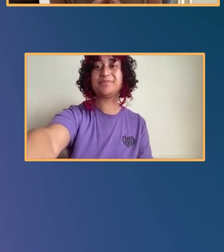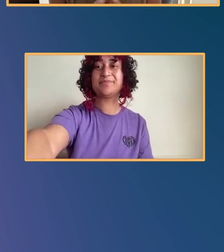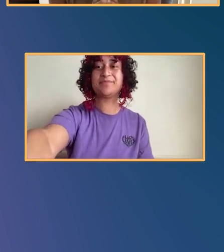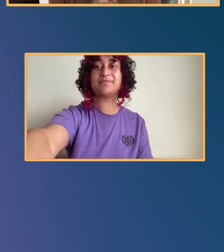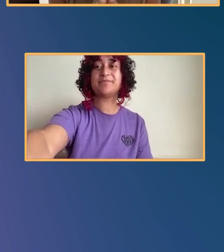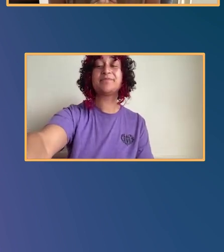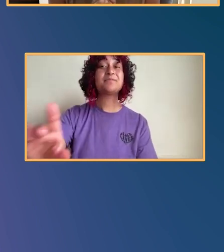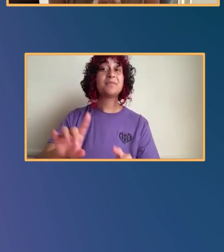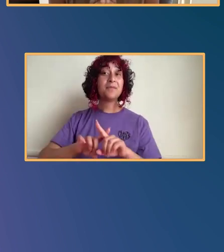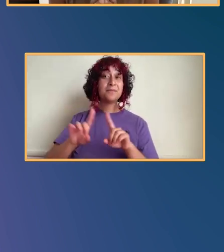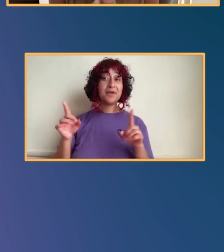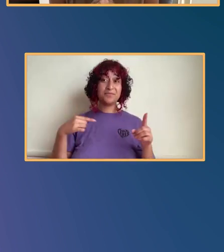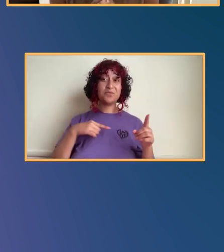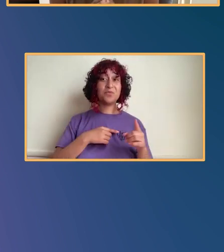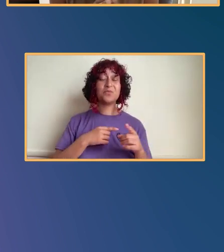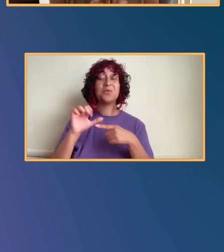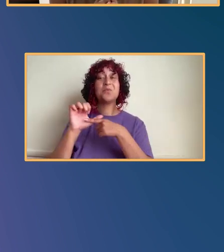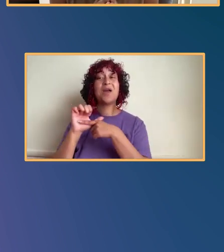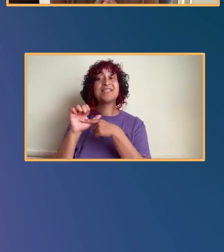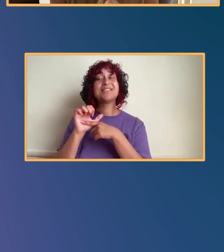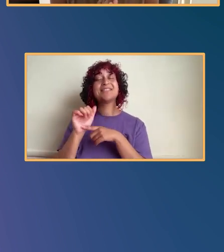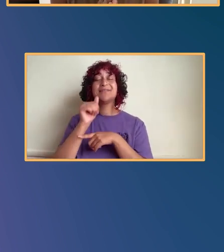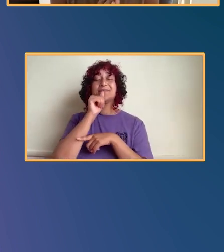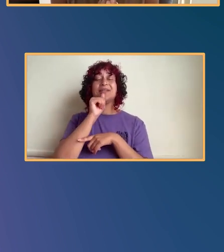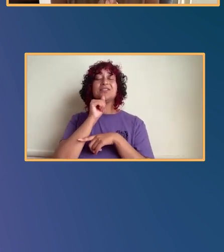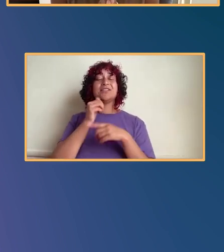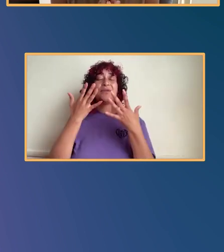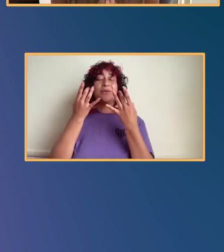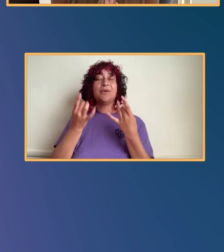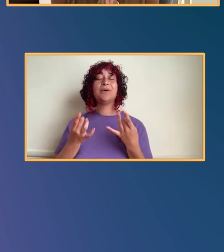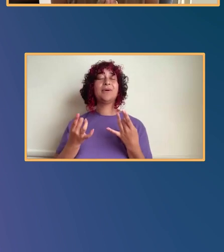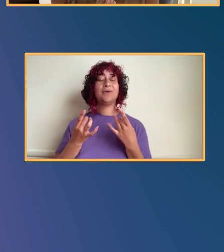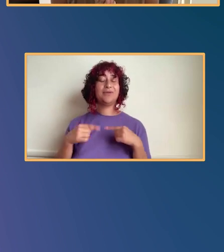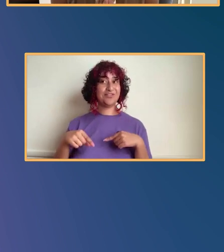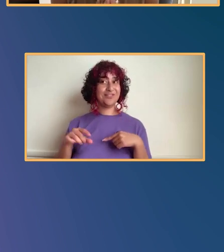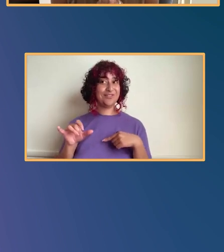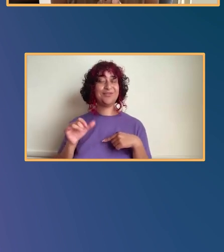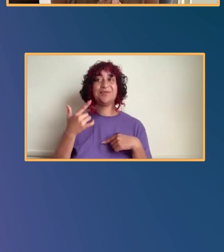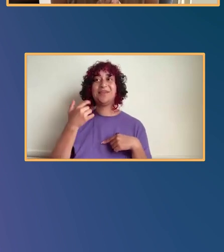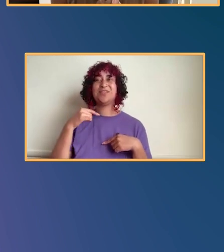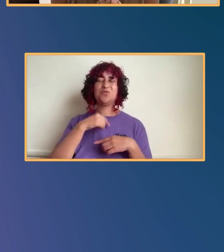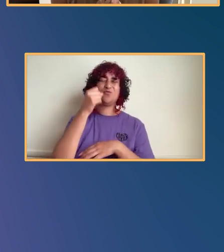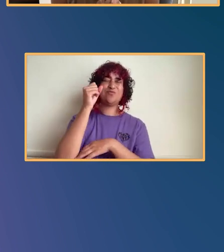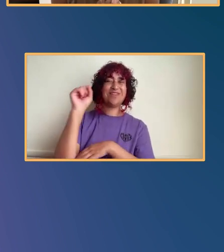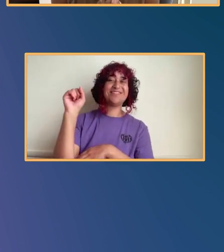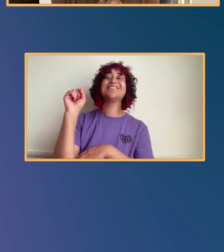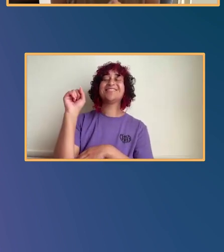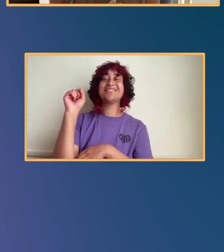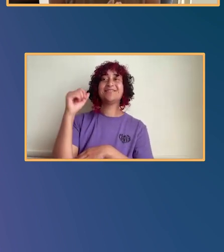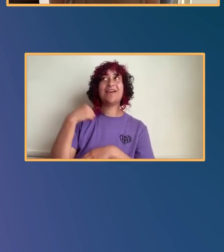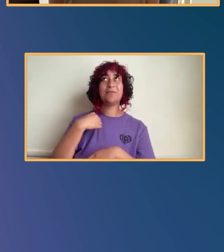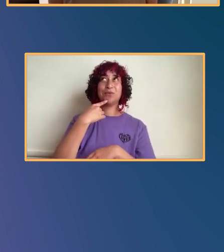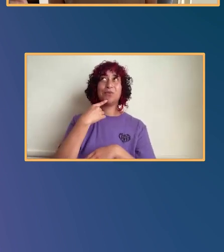But we will practice patient urgency as well, because we're rebellious, I've been